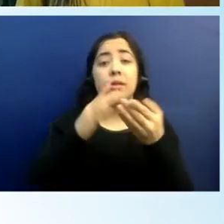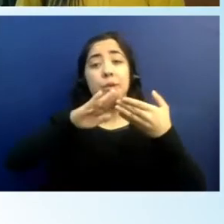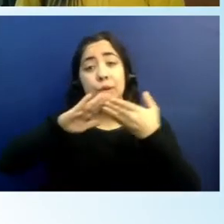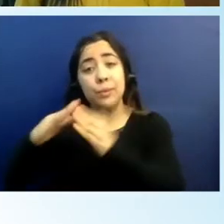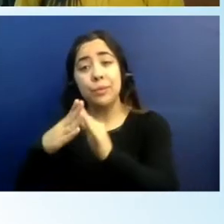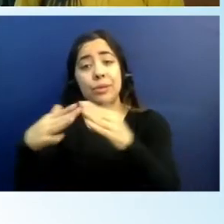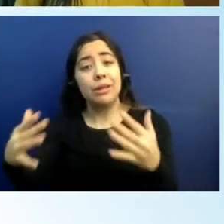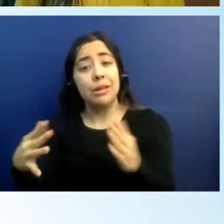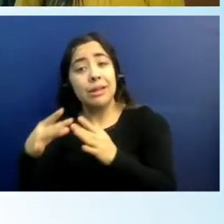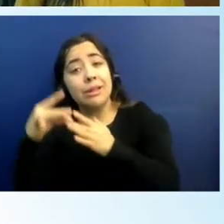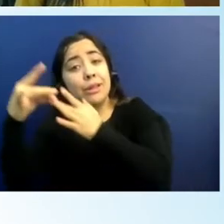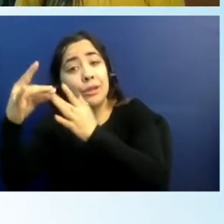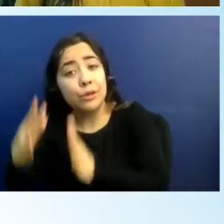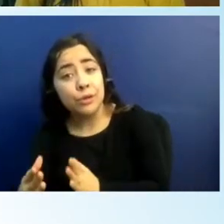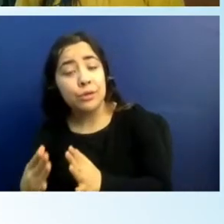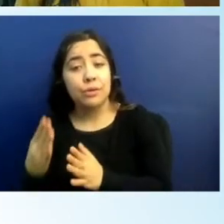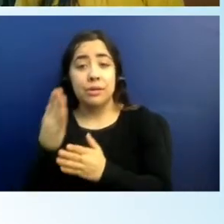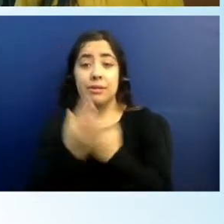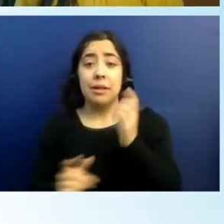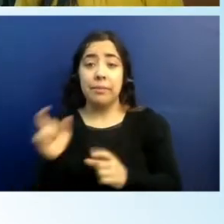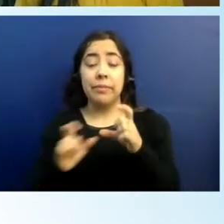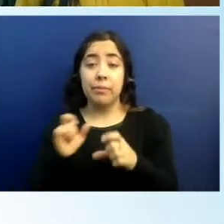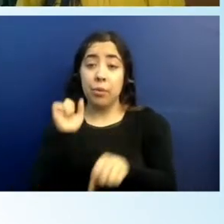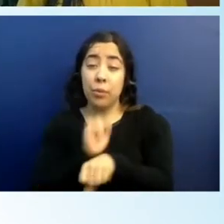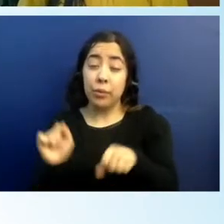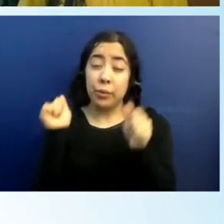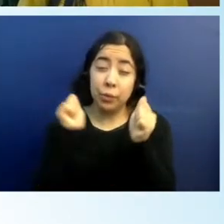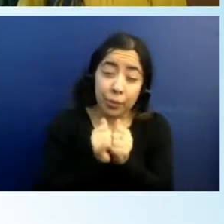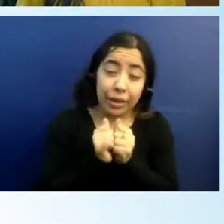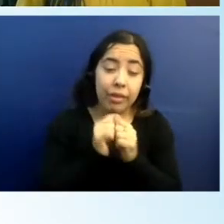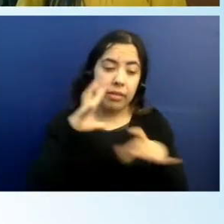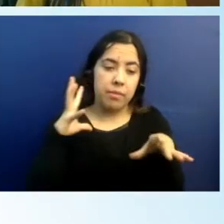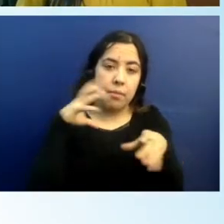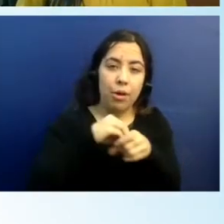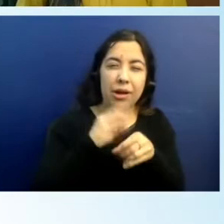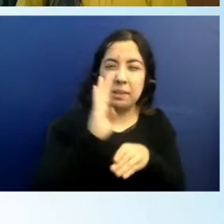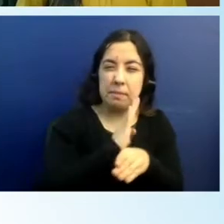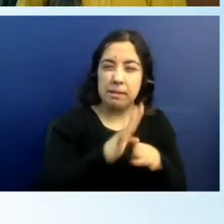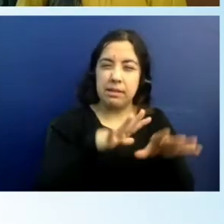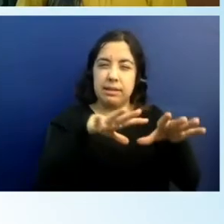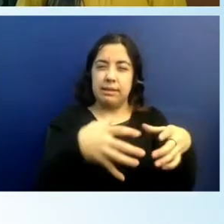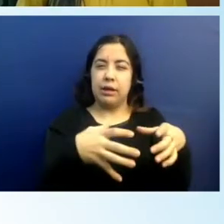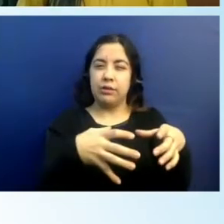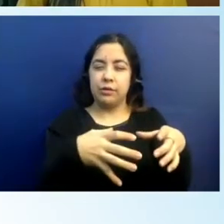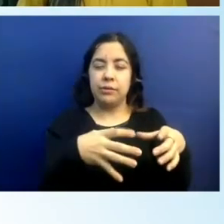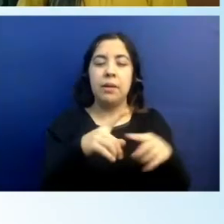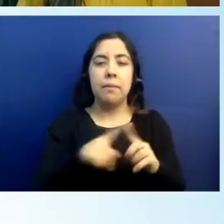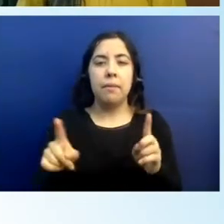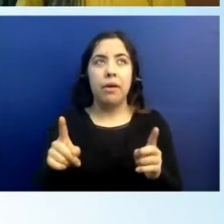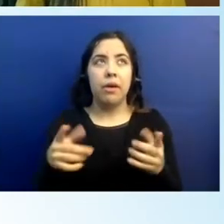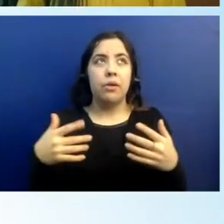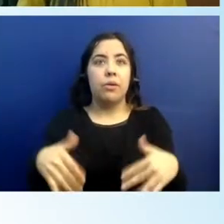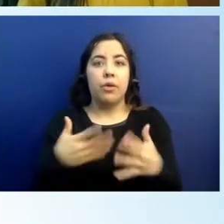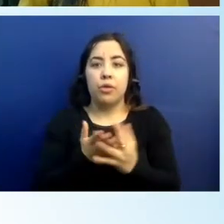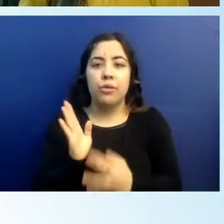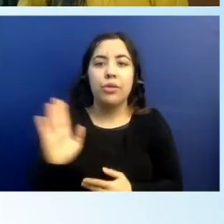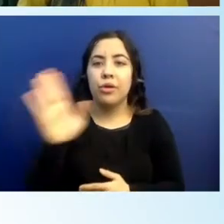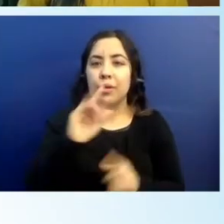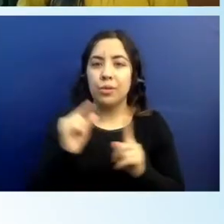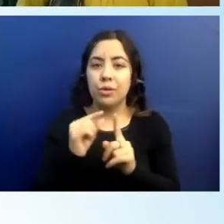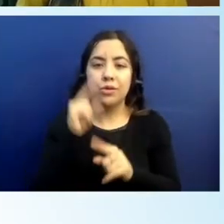folks that work with and are part of the business sector. But the through line between all of these words is that these